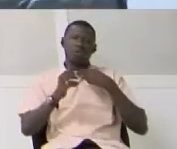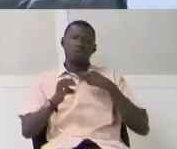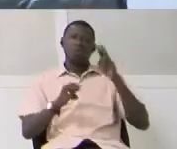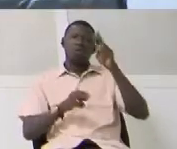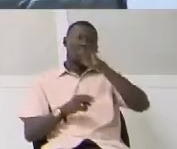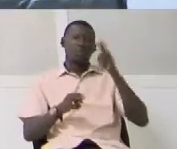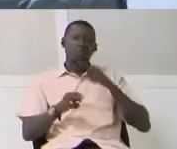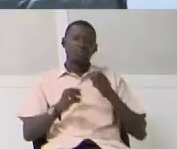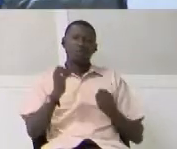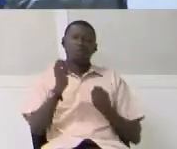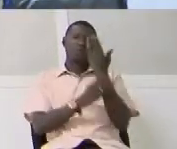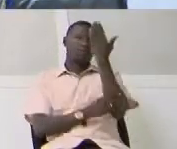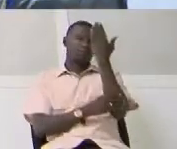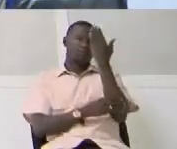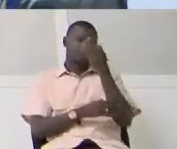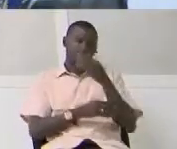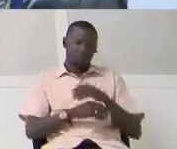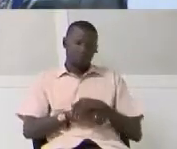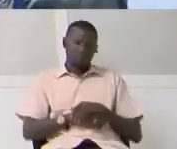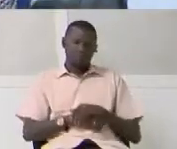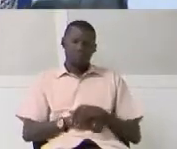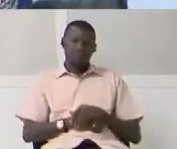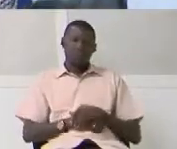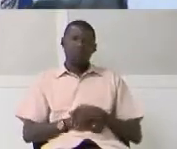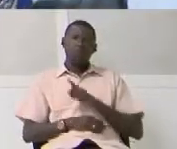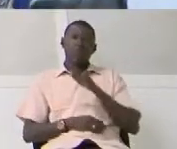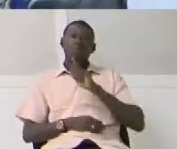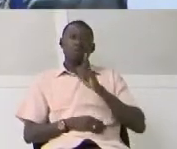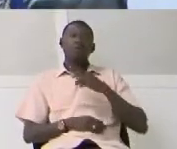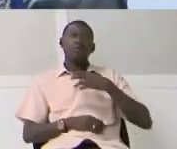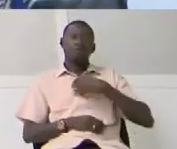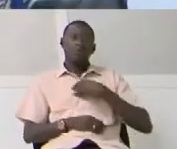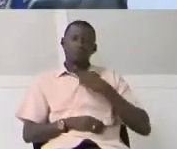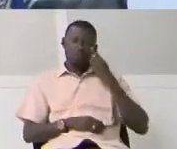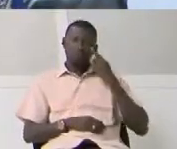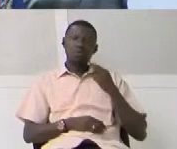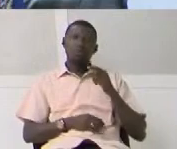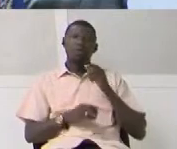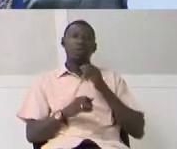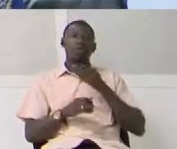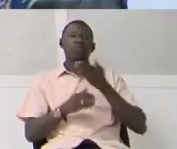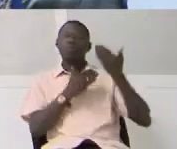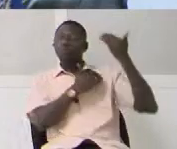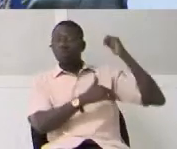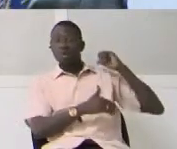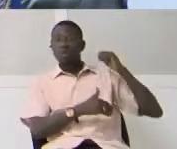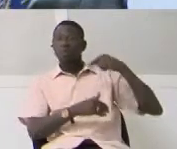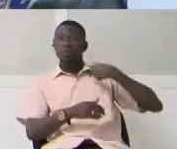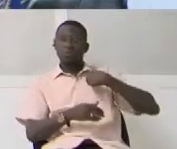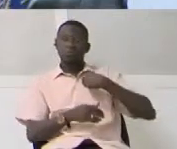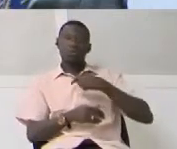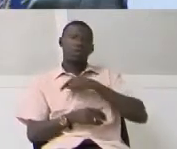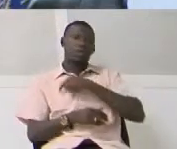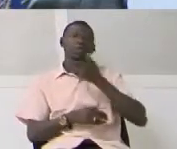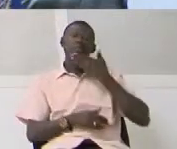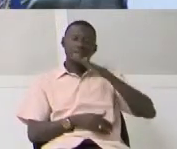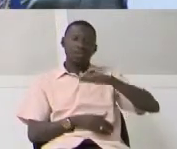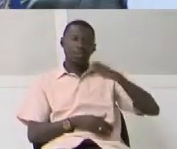Lola Bugatami, you top of Singara Aksun Domi. That's what I want. Those behind us are